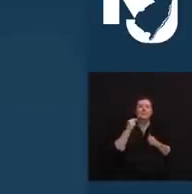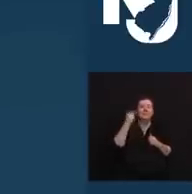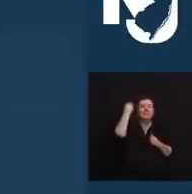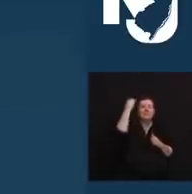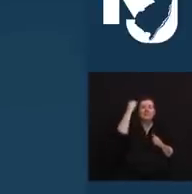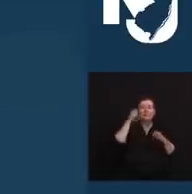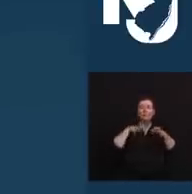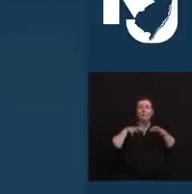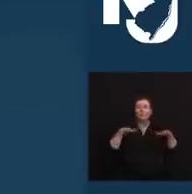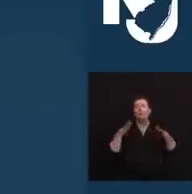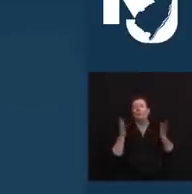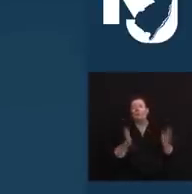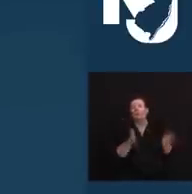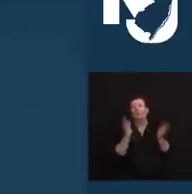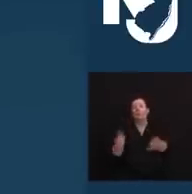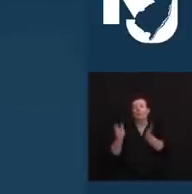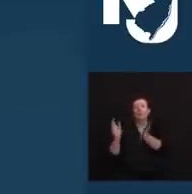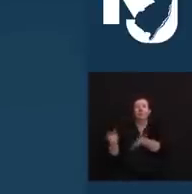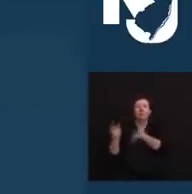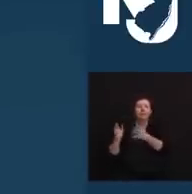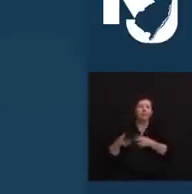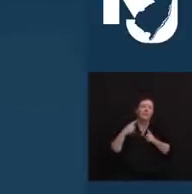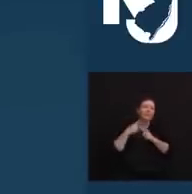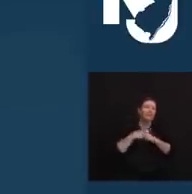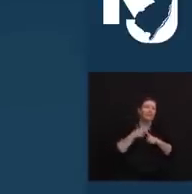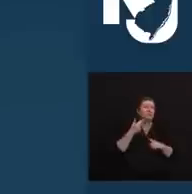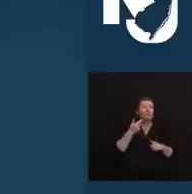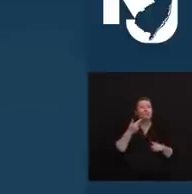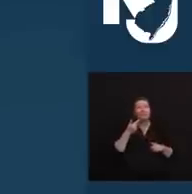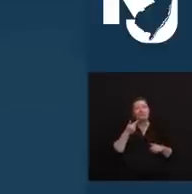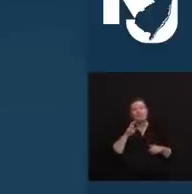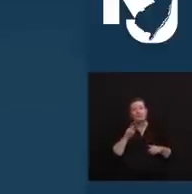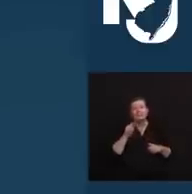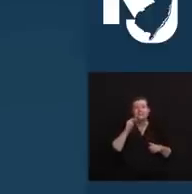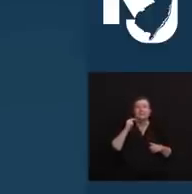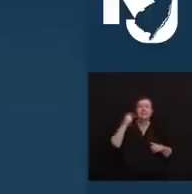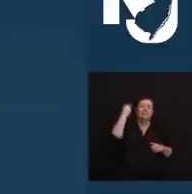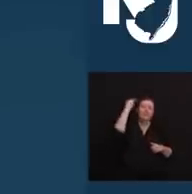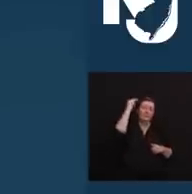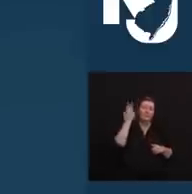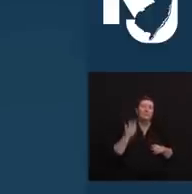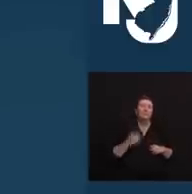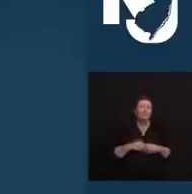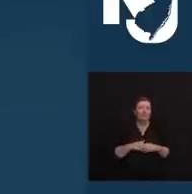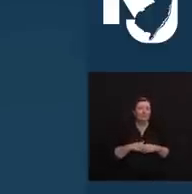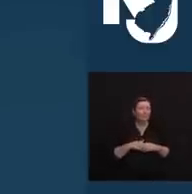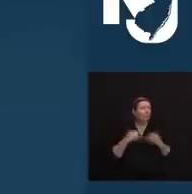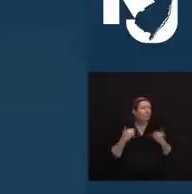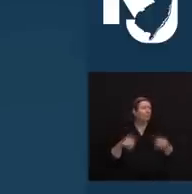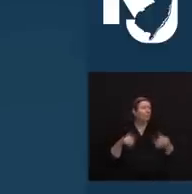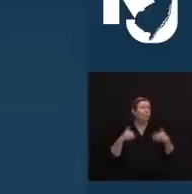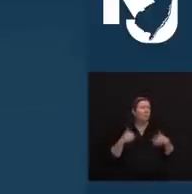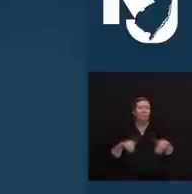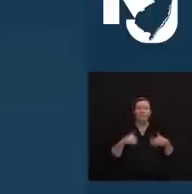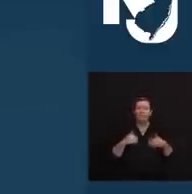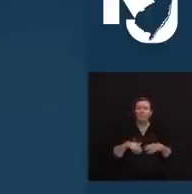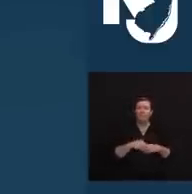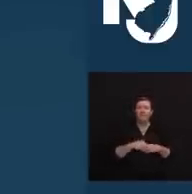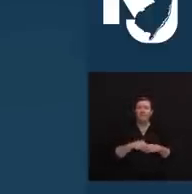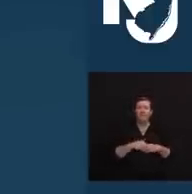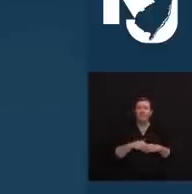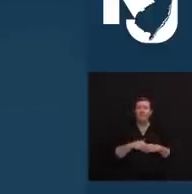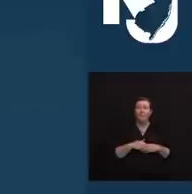count. Great nieces and great nephews. She also played, and this is a particularly poignant New Jersey angle